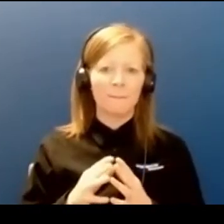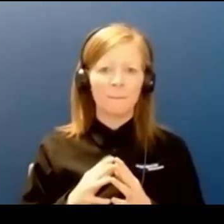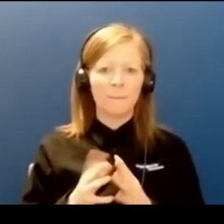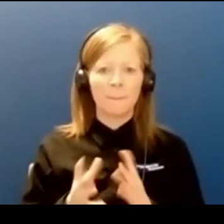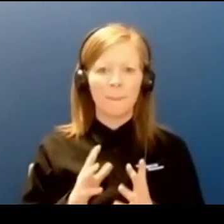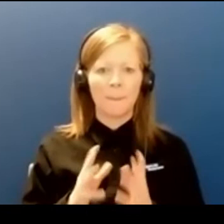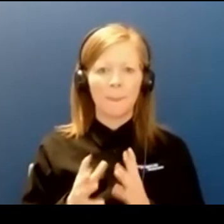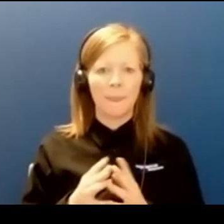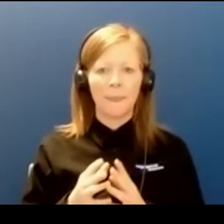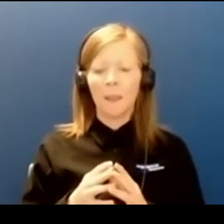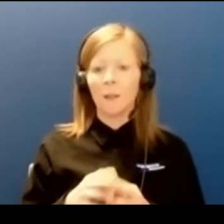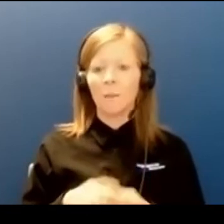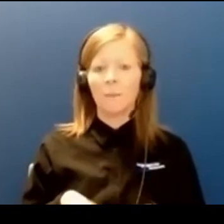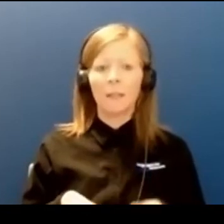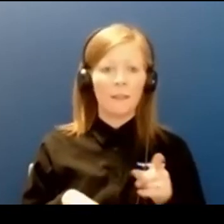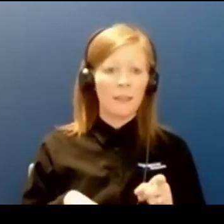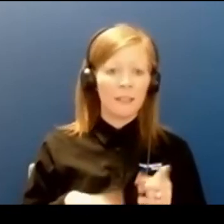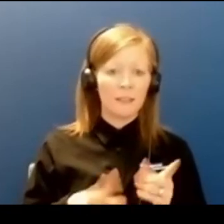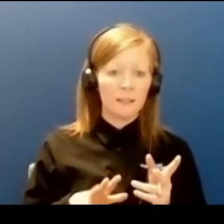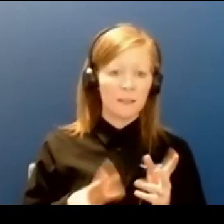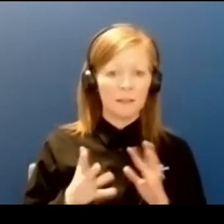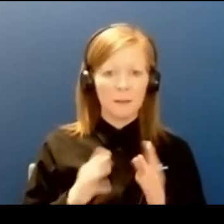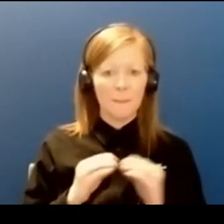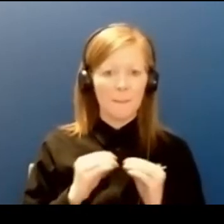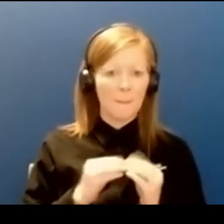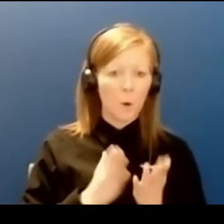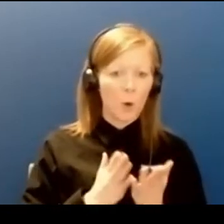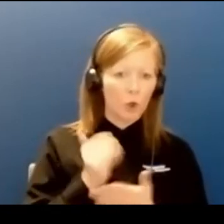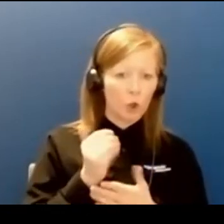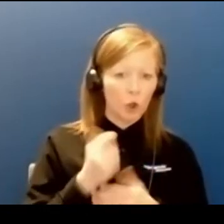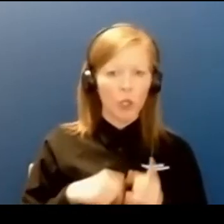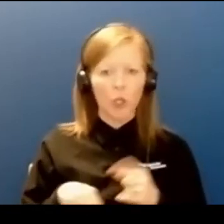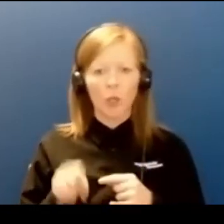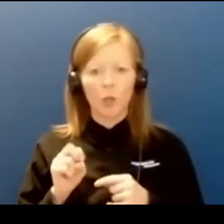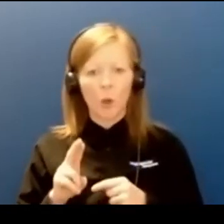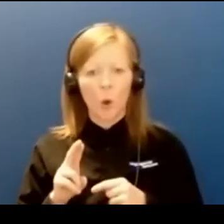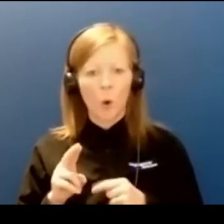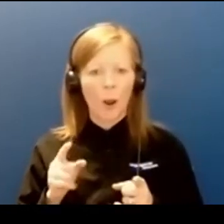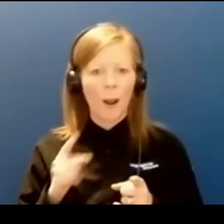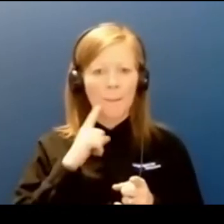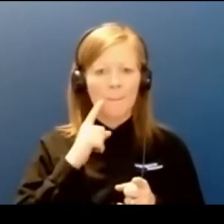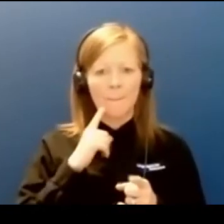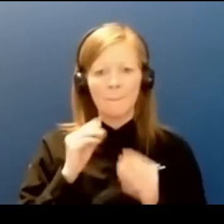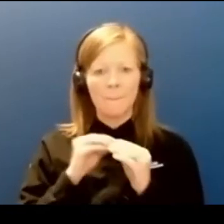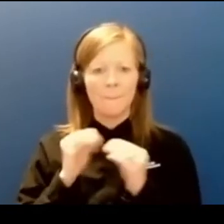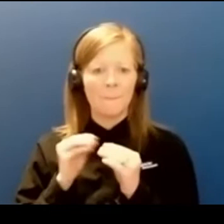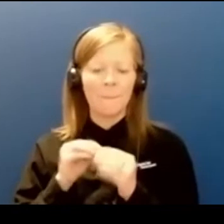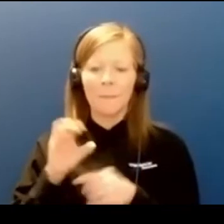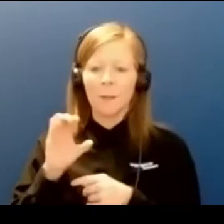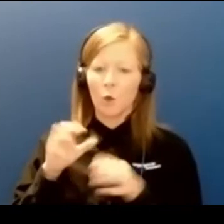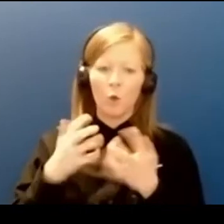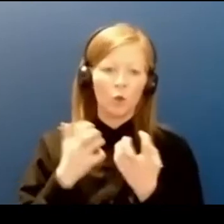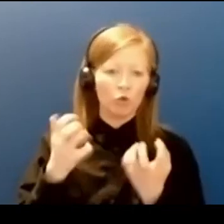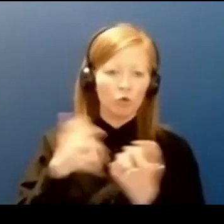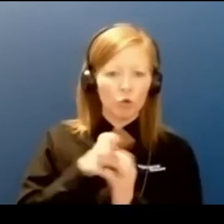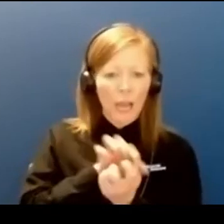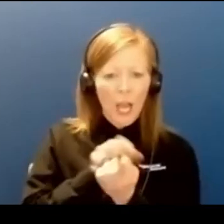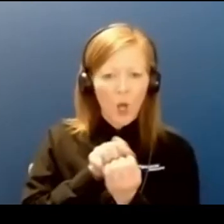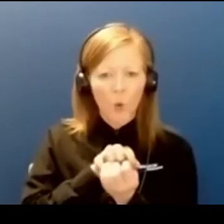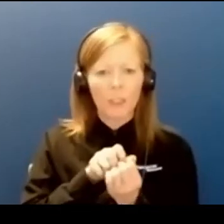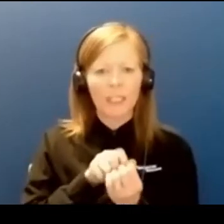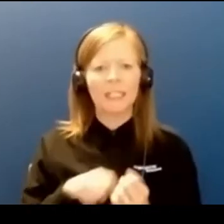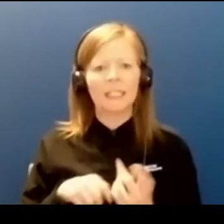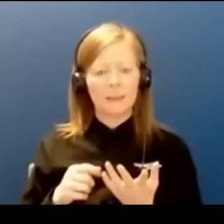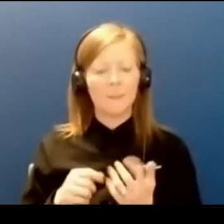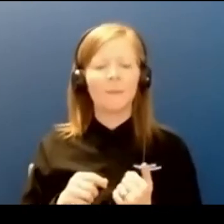it's misplaced, or this one is a little more crooked, or your child may be a little crowded. So those are the kind of things that they're going to